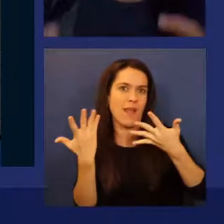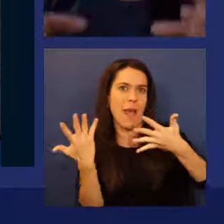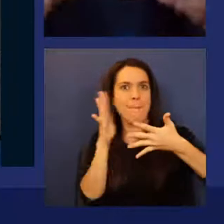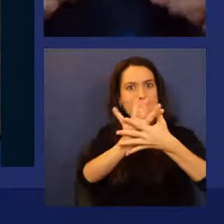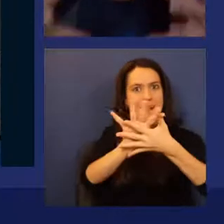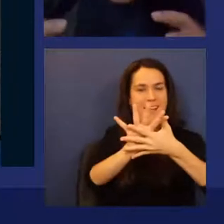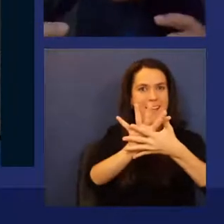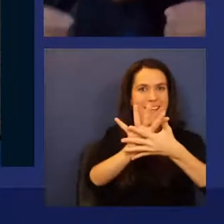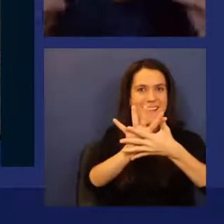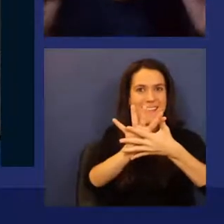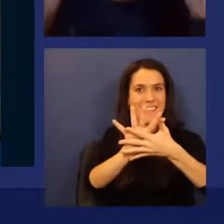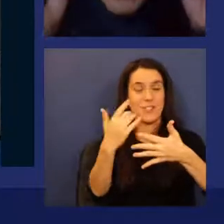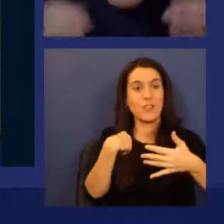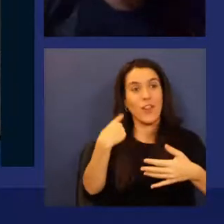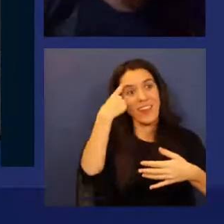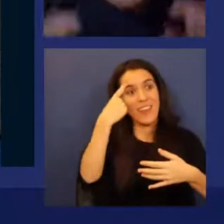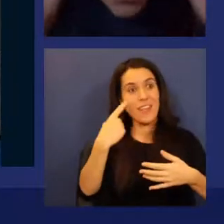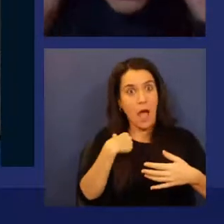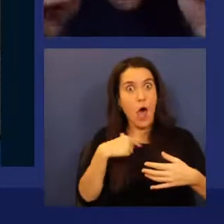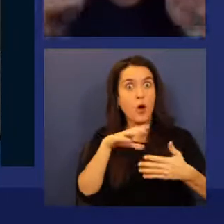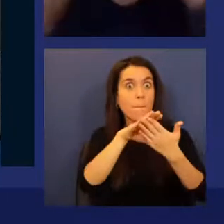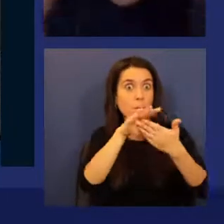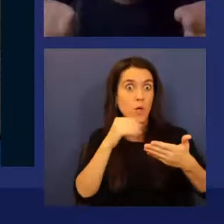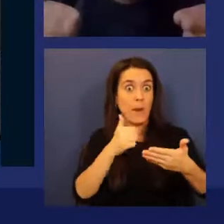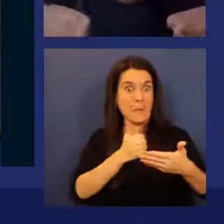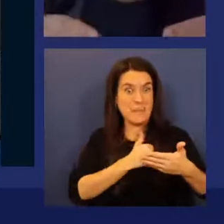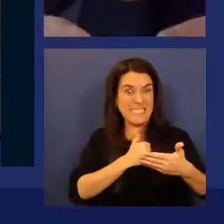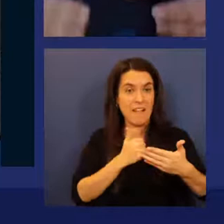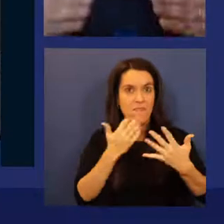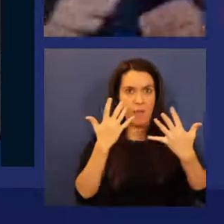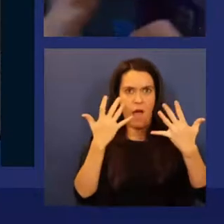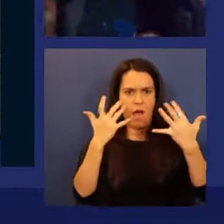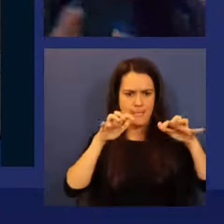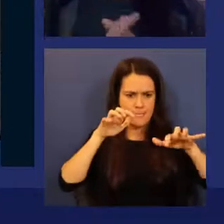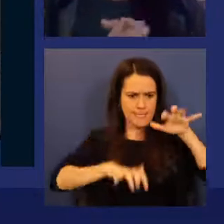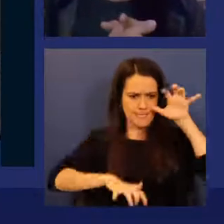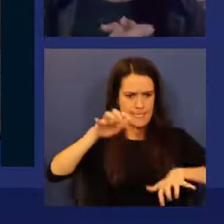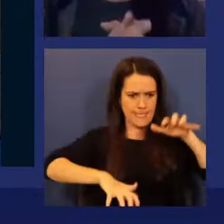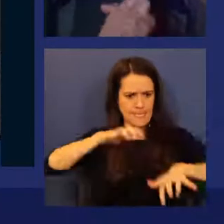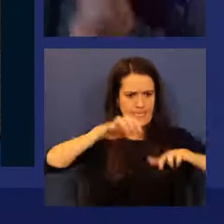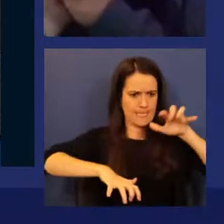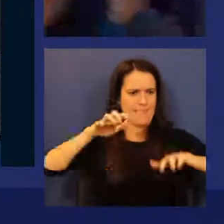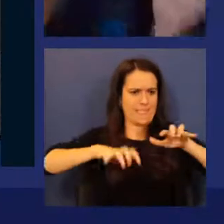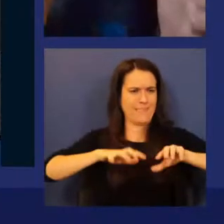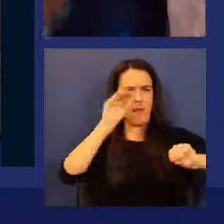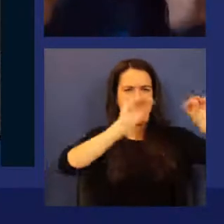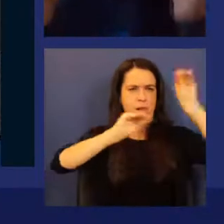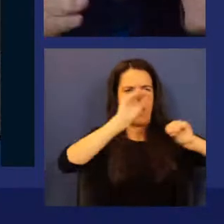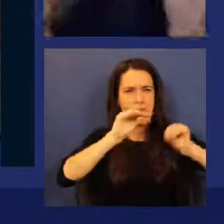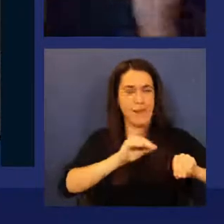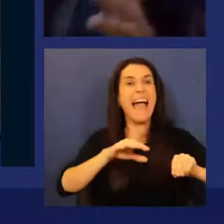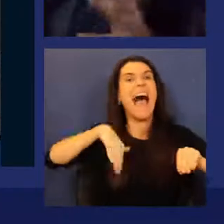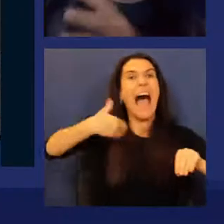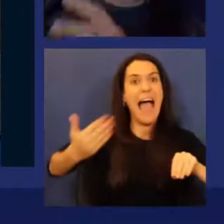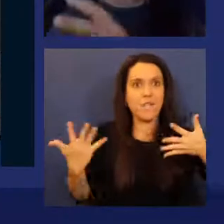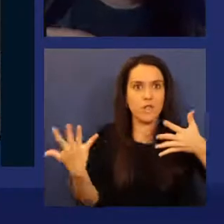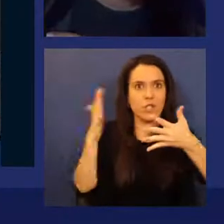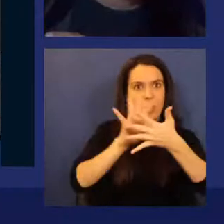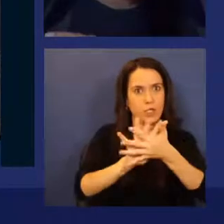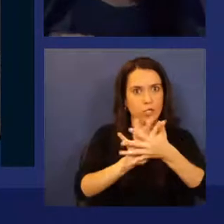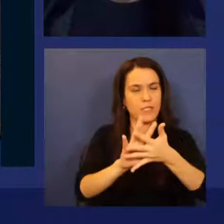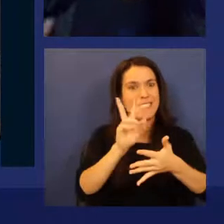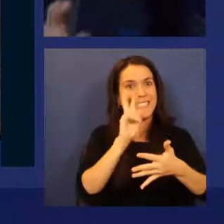how our models work manually. Like we go in and we look, we do what I'm about to show you, do walk through these